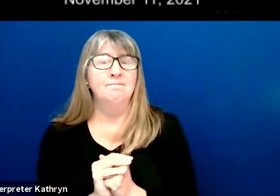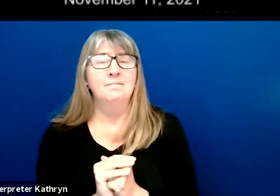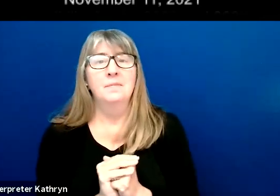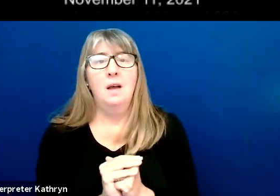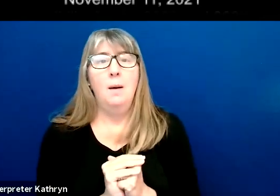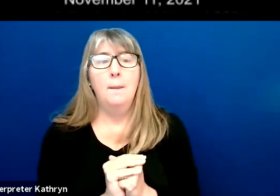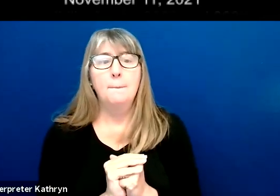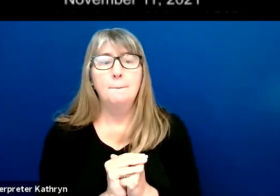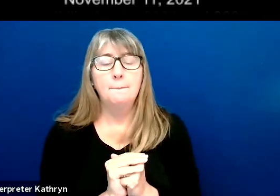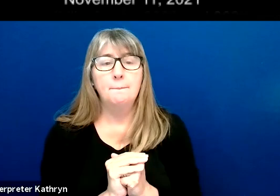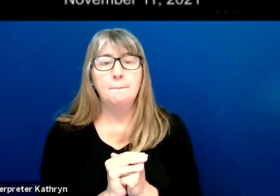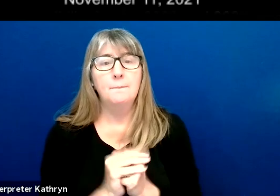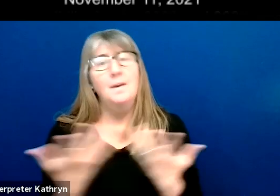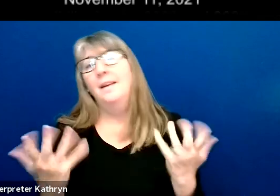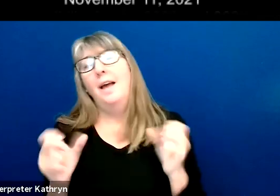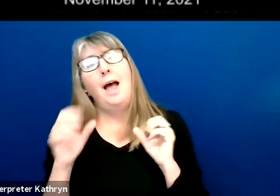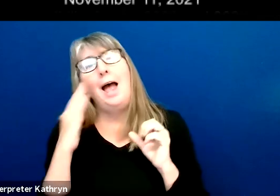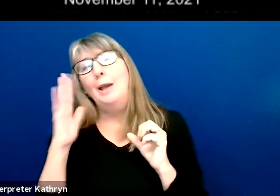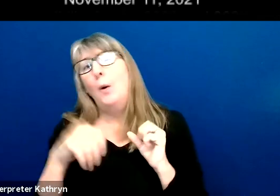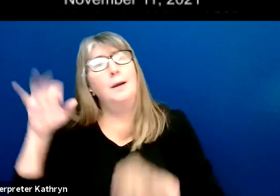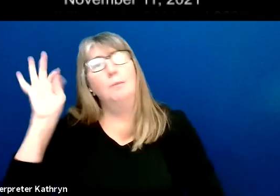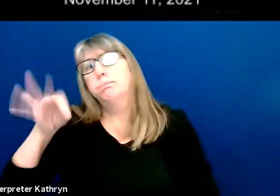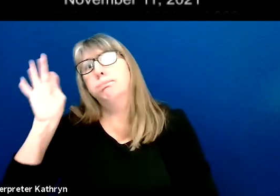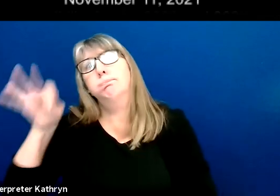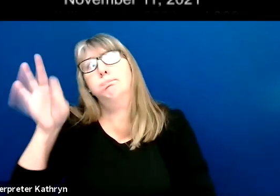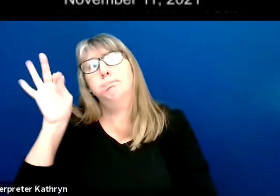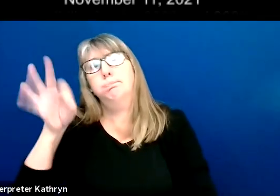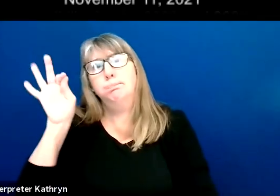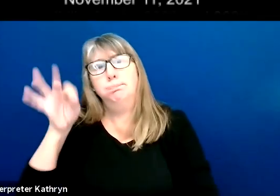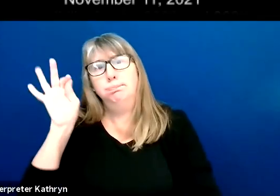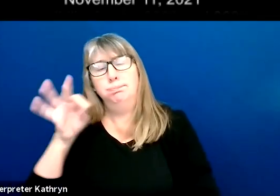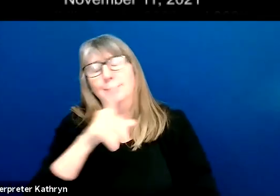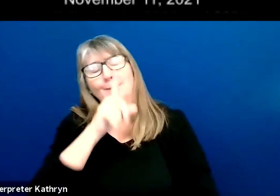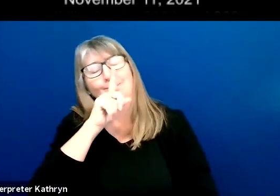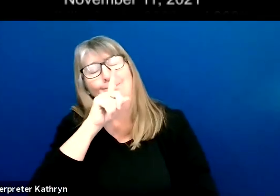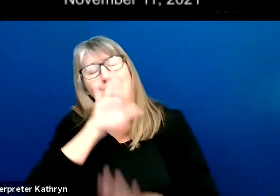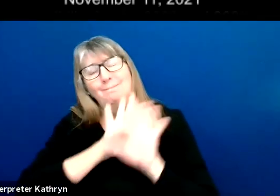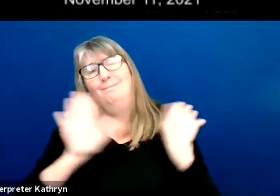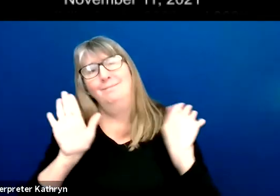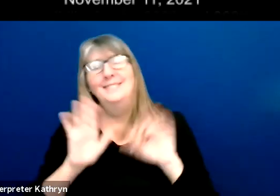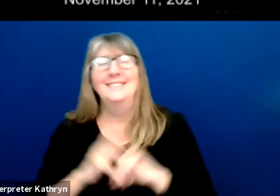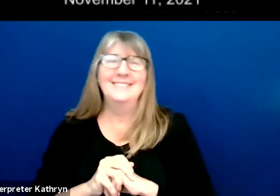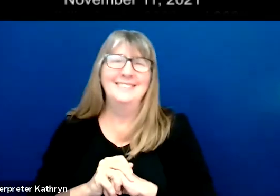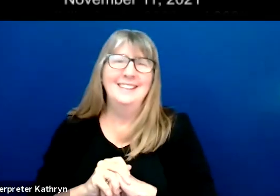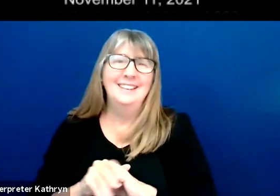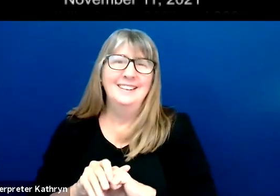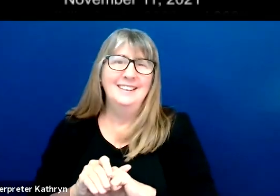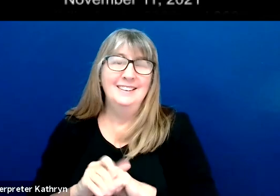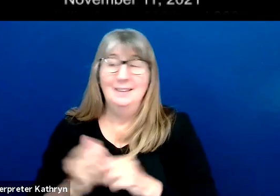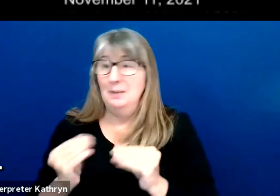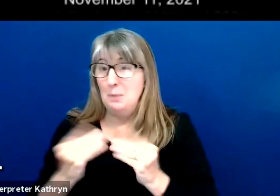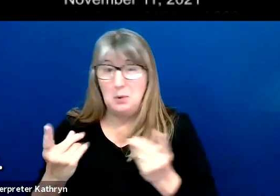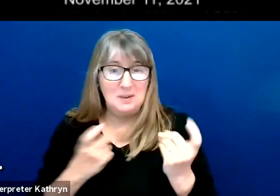And I could spend a lot more time answering your question, but I think I'll leave it at that and see if we've got more